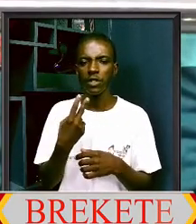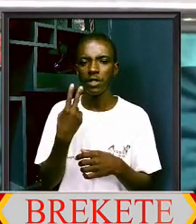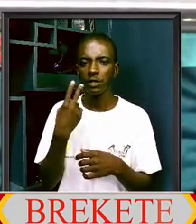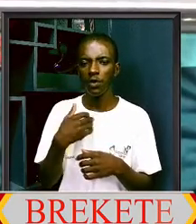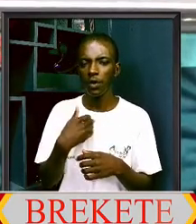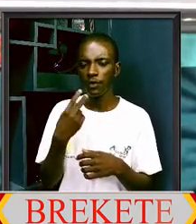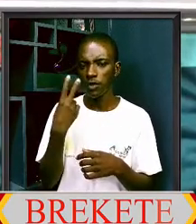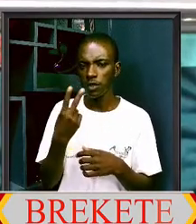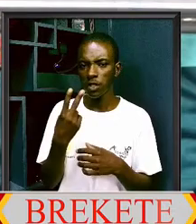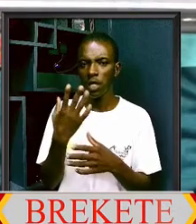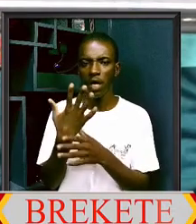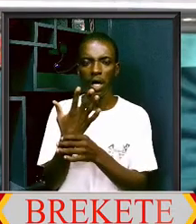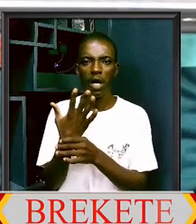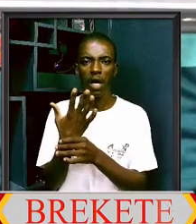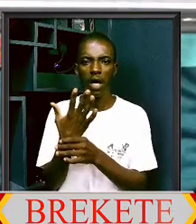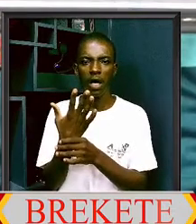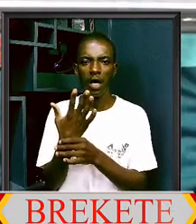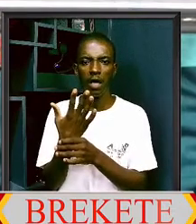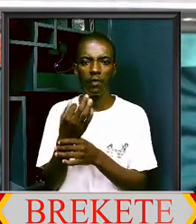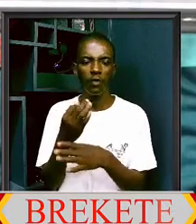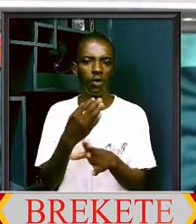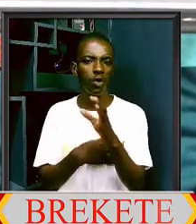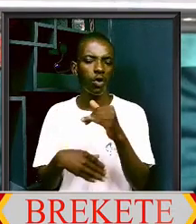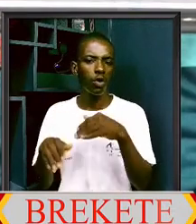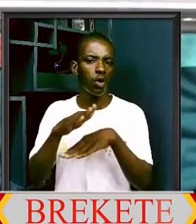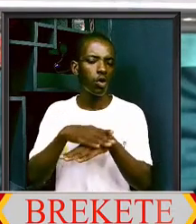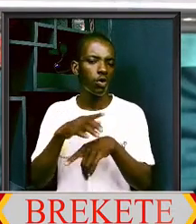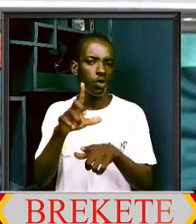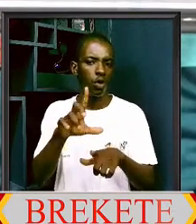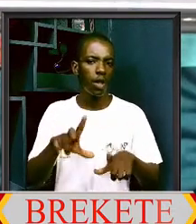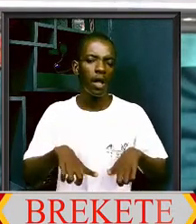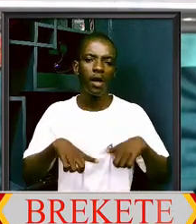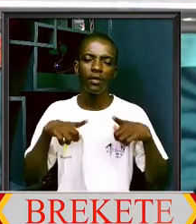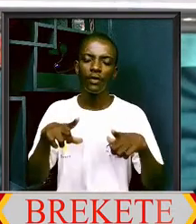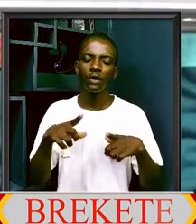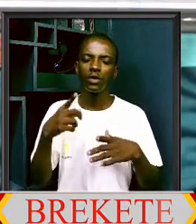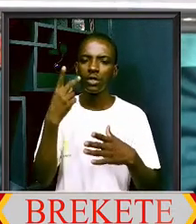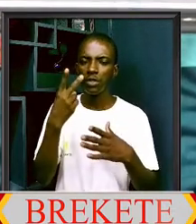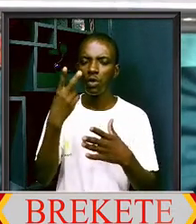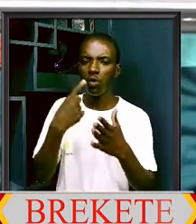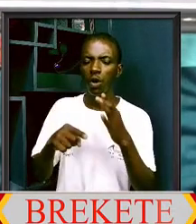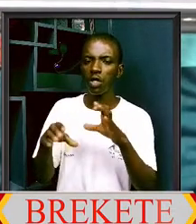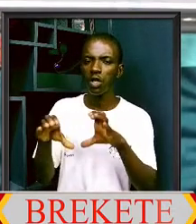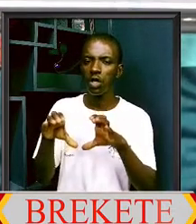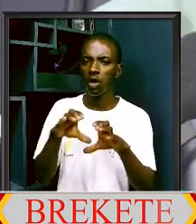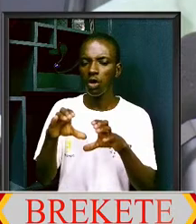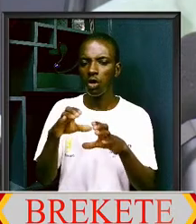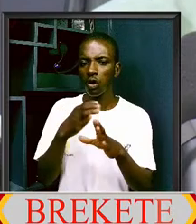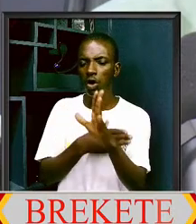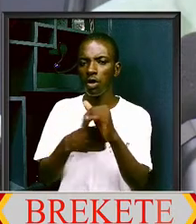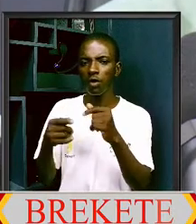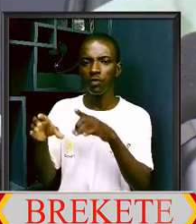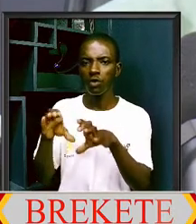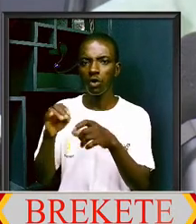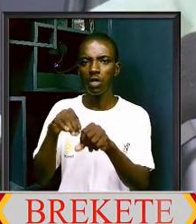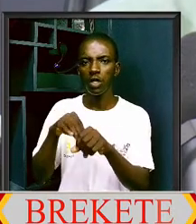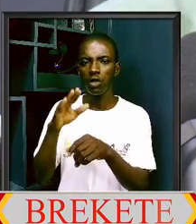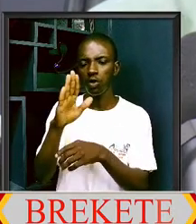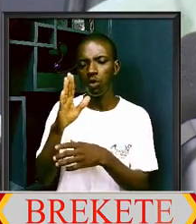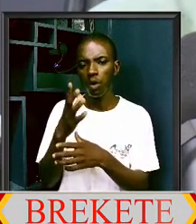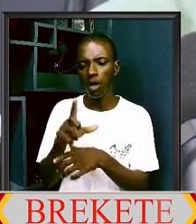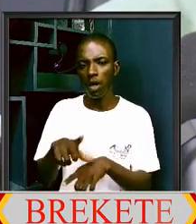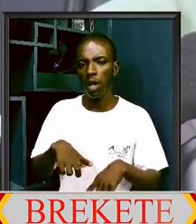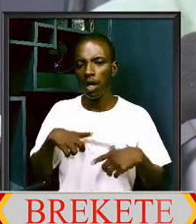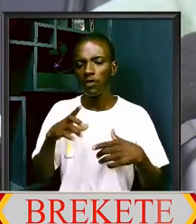seen the hand of God upon your life and we have seen what God has done in your life